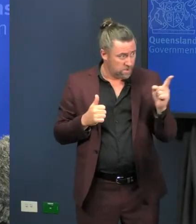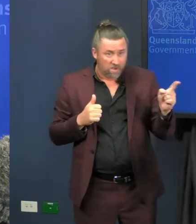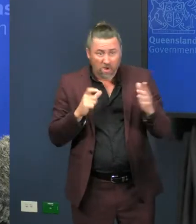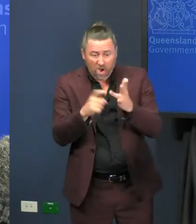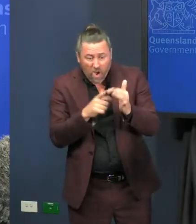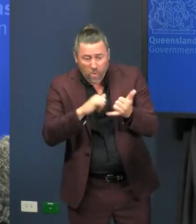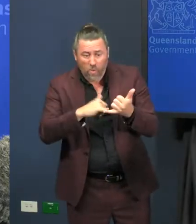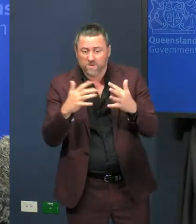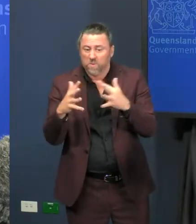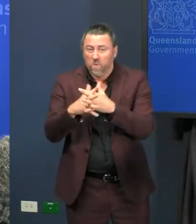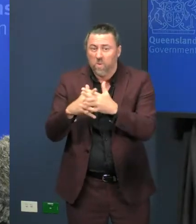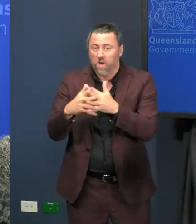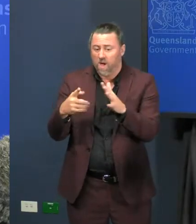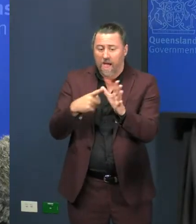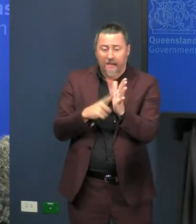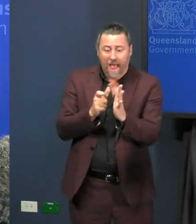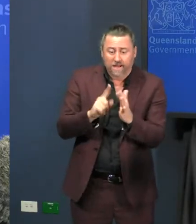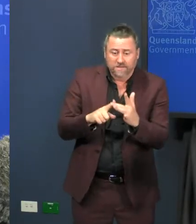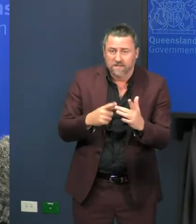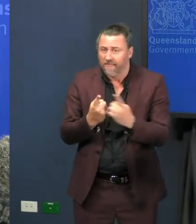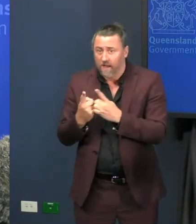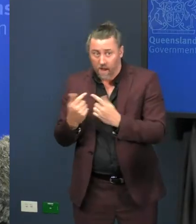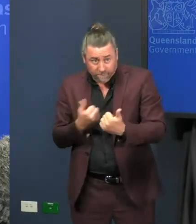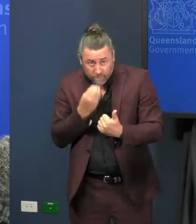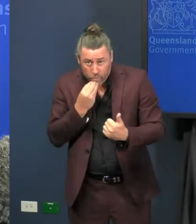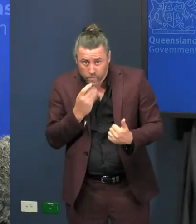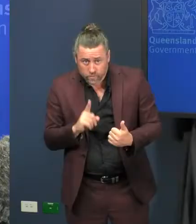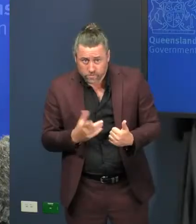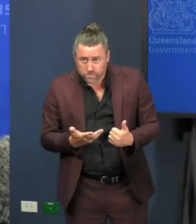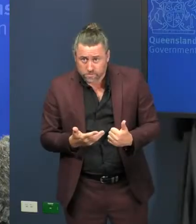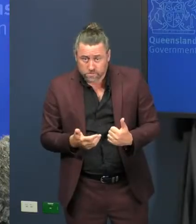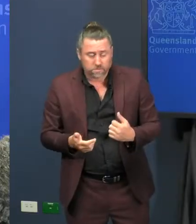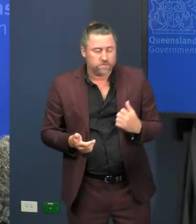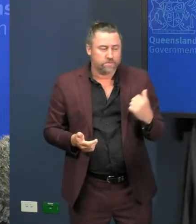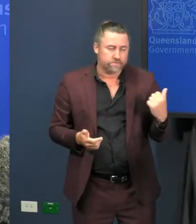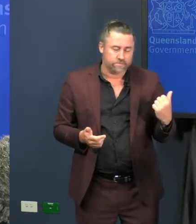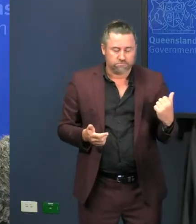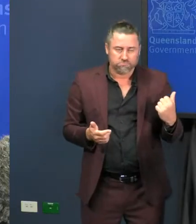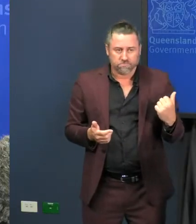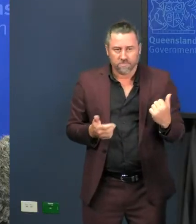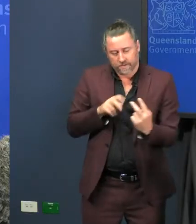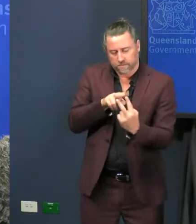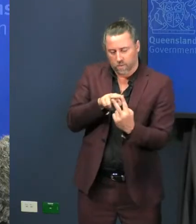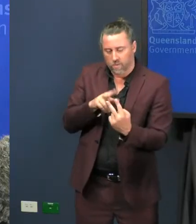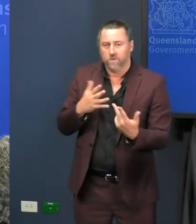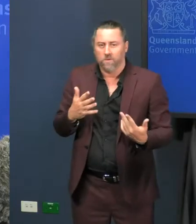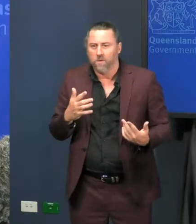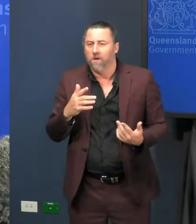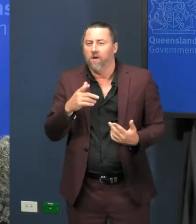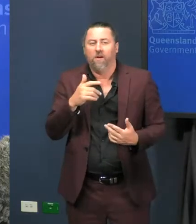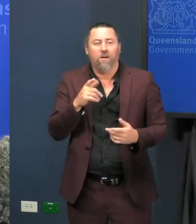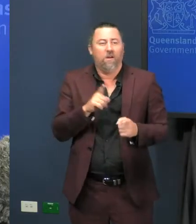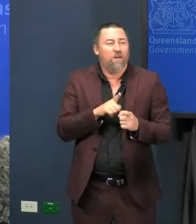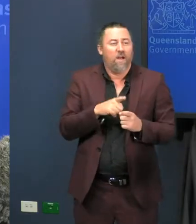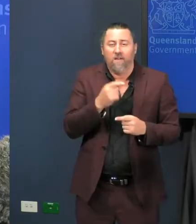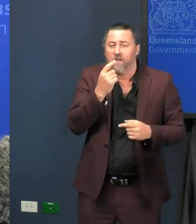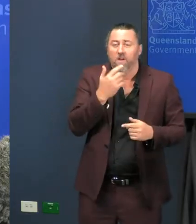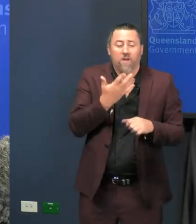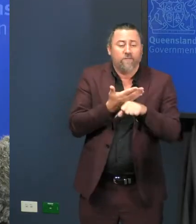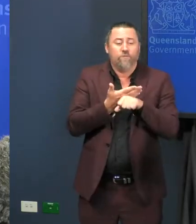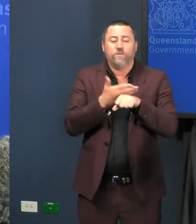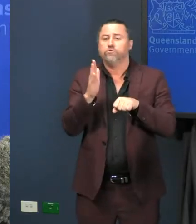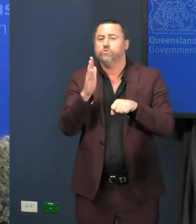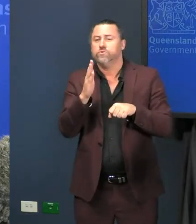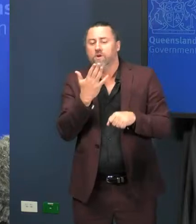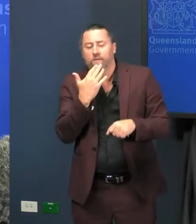handling? Well, so there's two elements. There's the non-perishables and then there's the perishables.